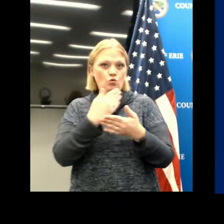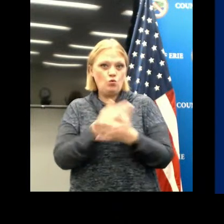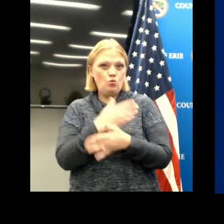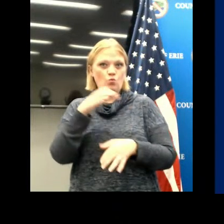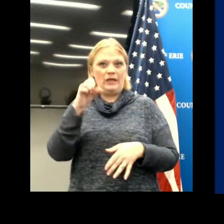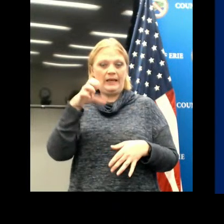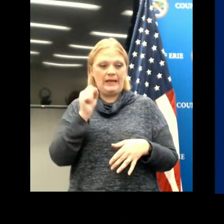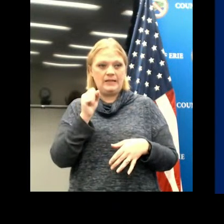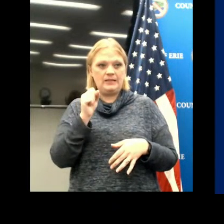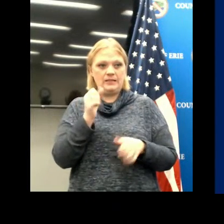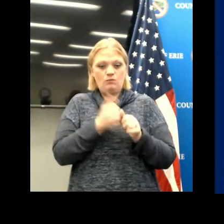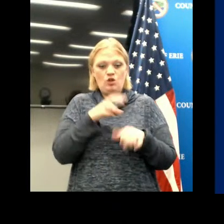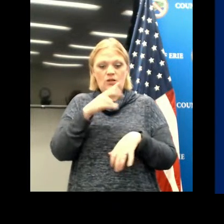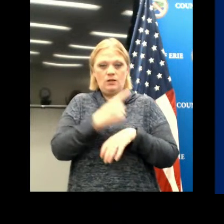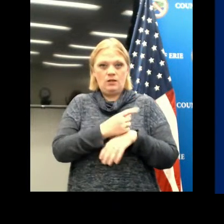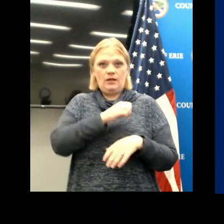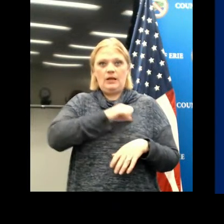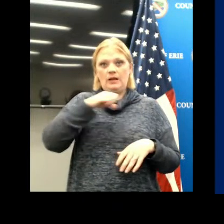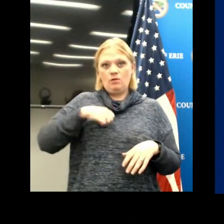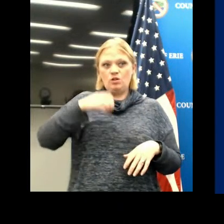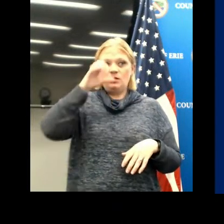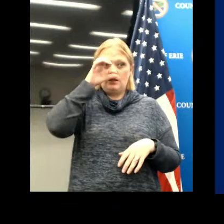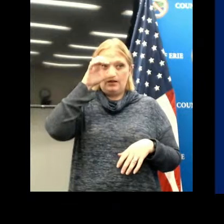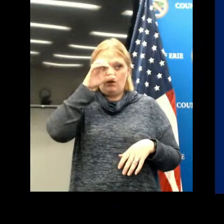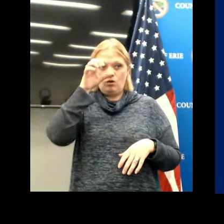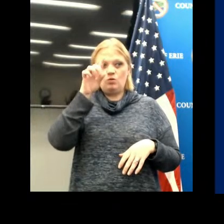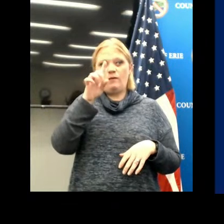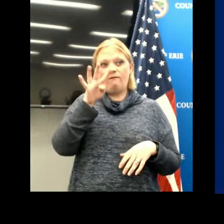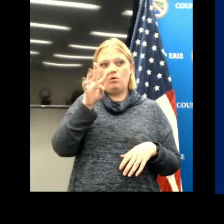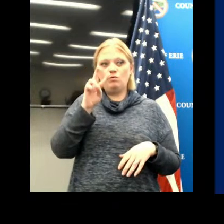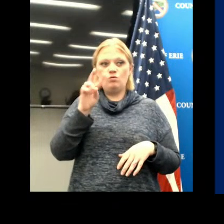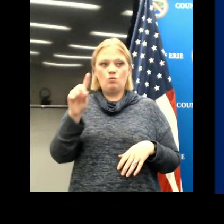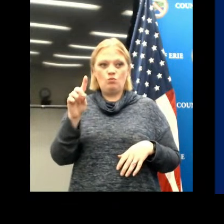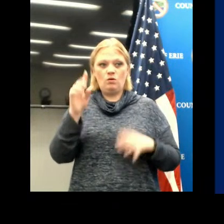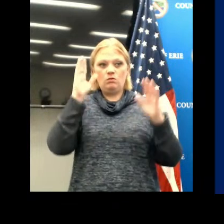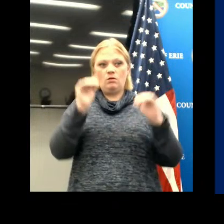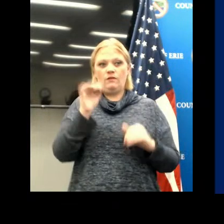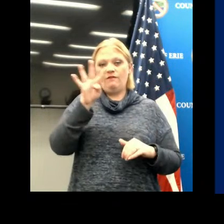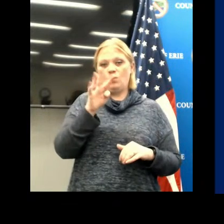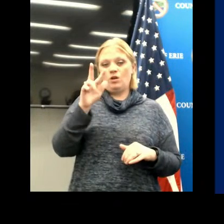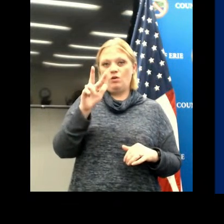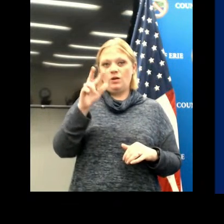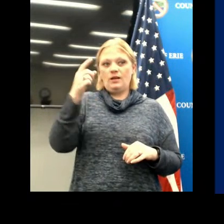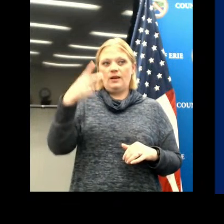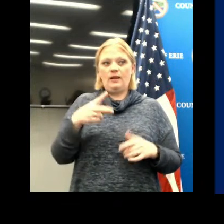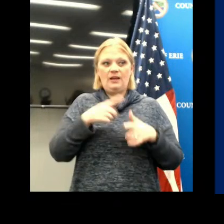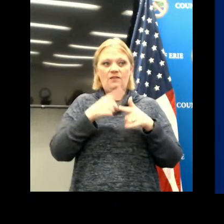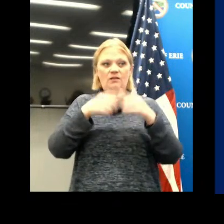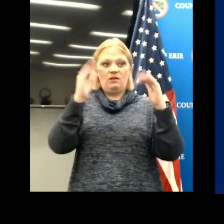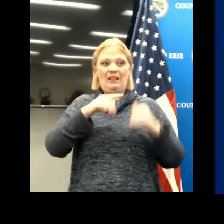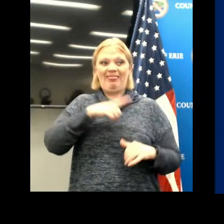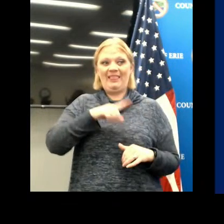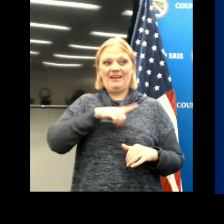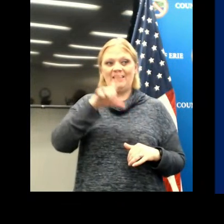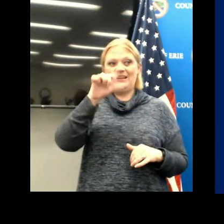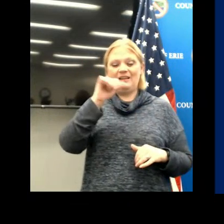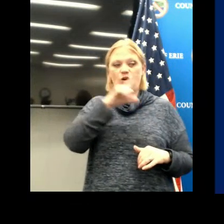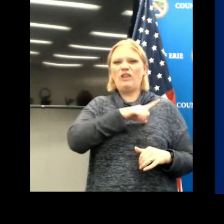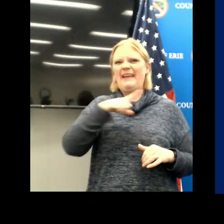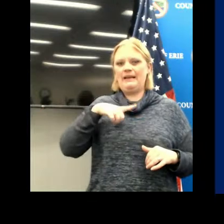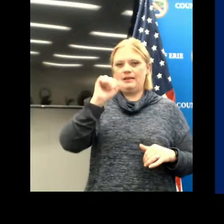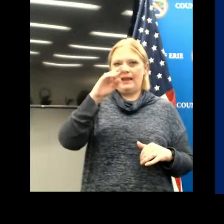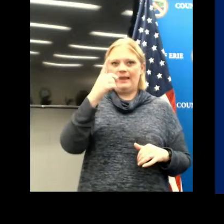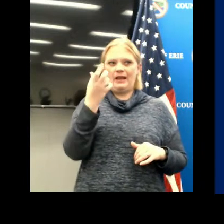average. Amherst, Clarence, 14221 drops to 43.5, but then you see the next one, Lancaster,